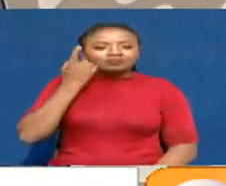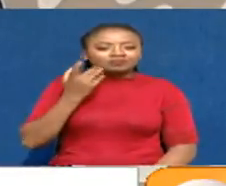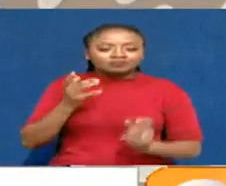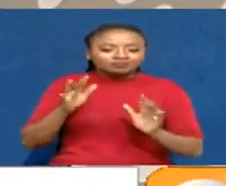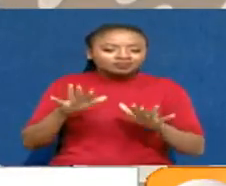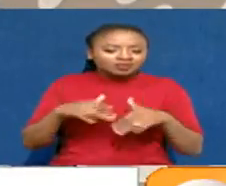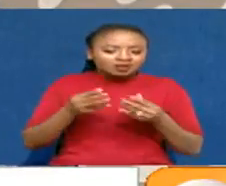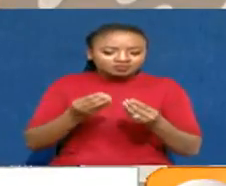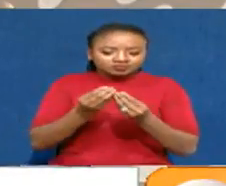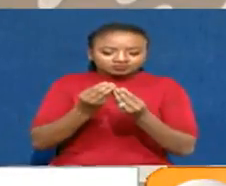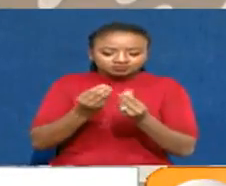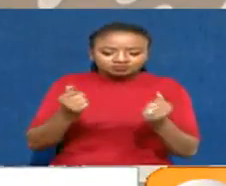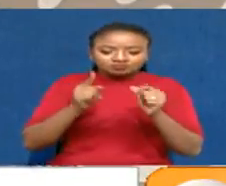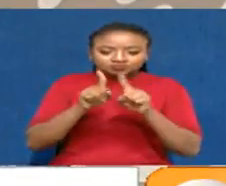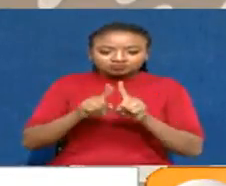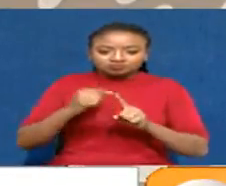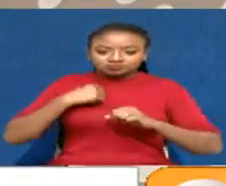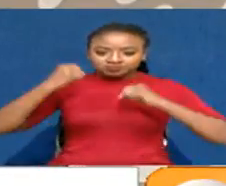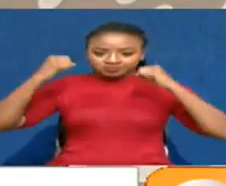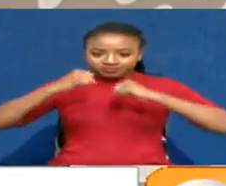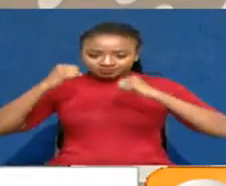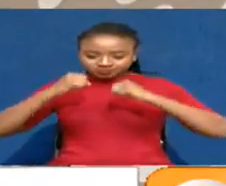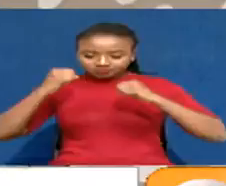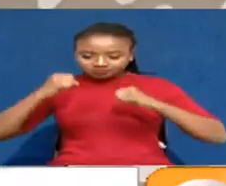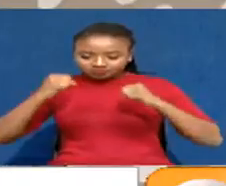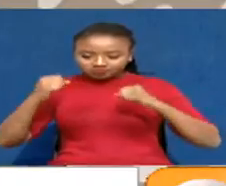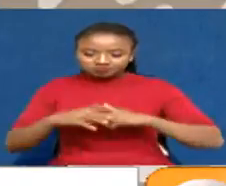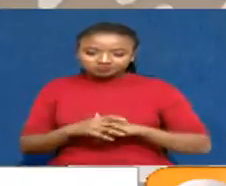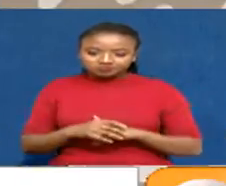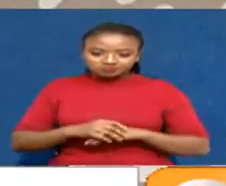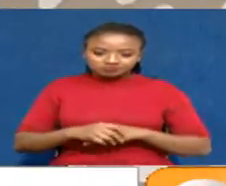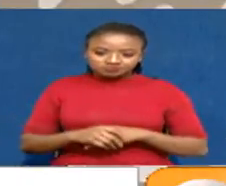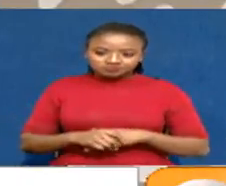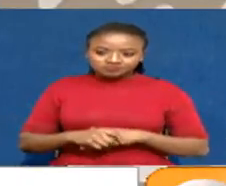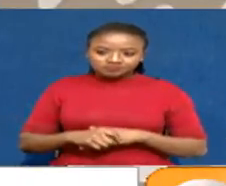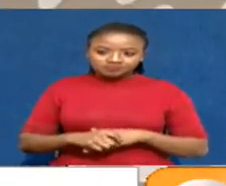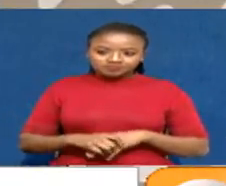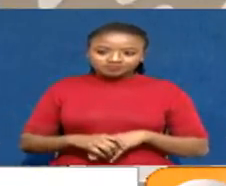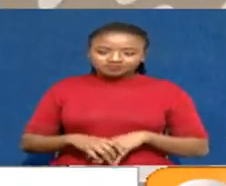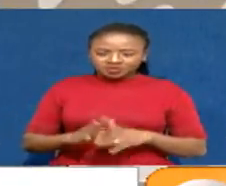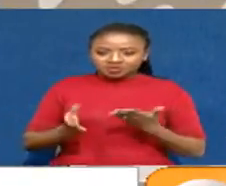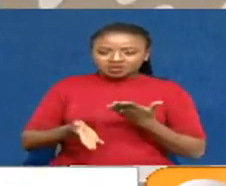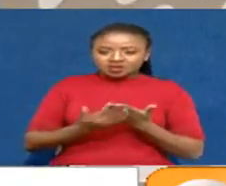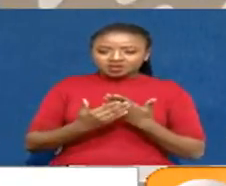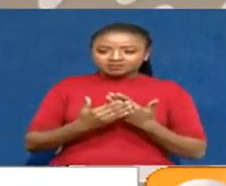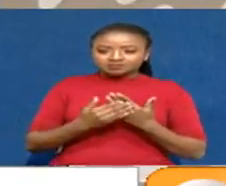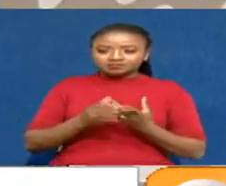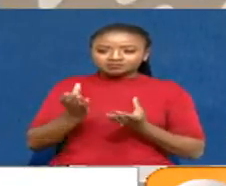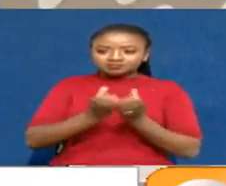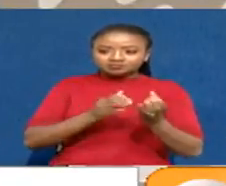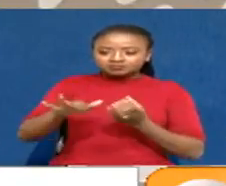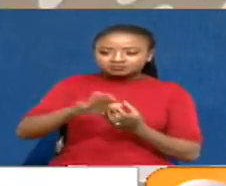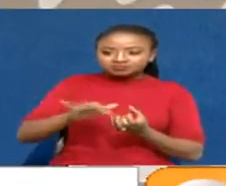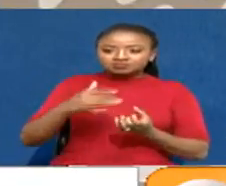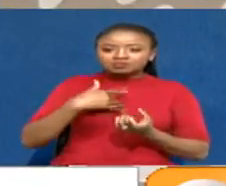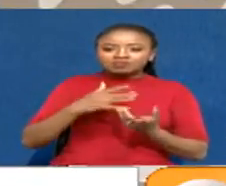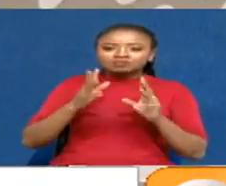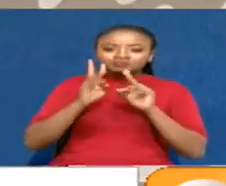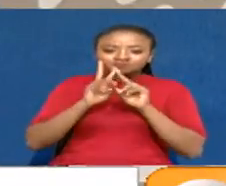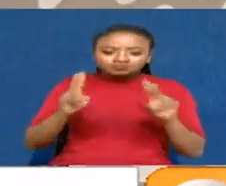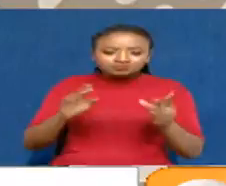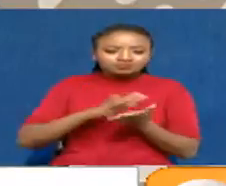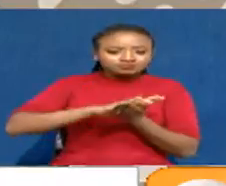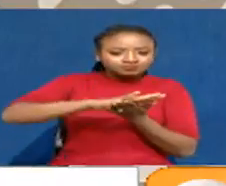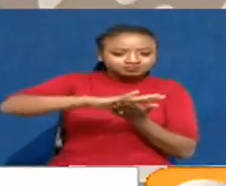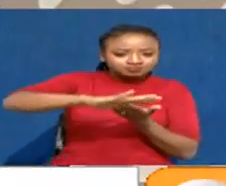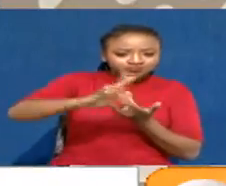contract between the lender and the borrower, and then bring sanity within the business space to enable now